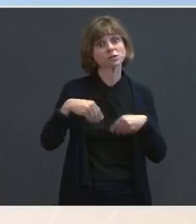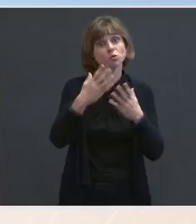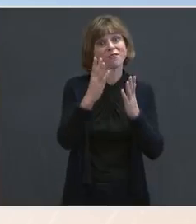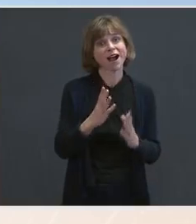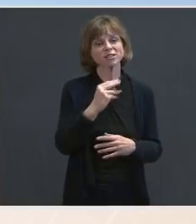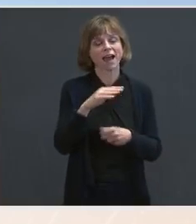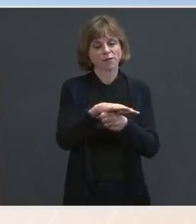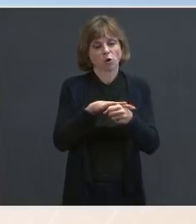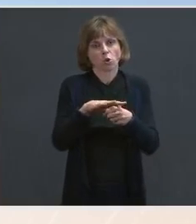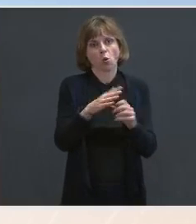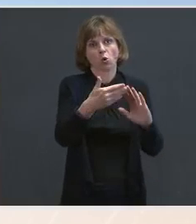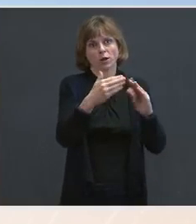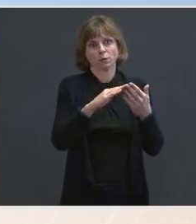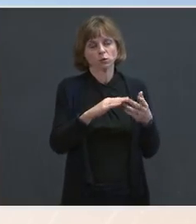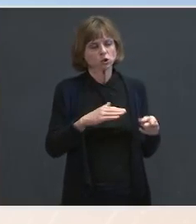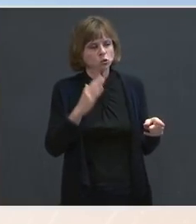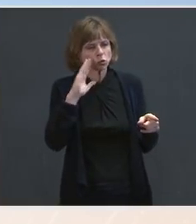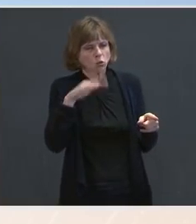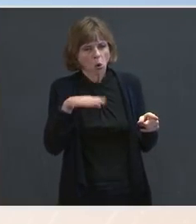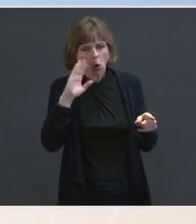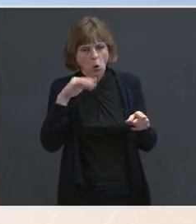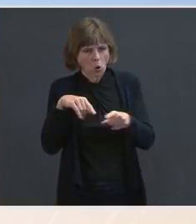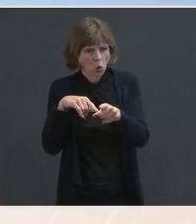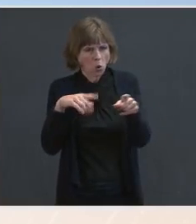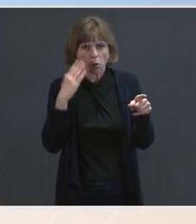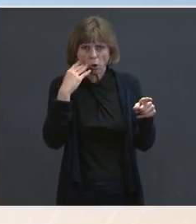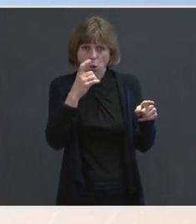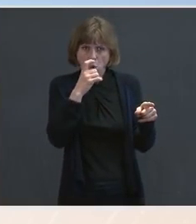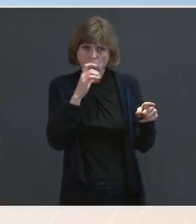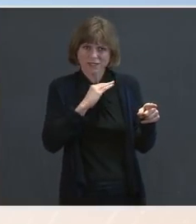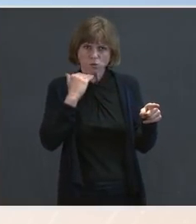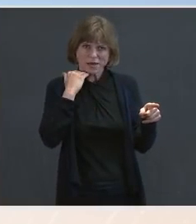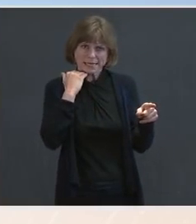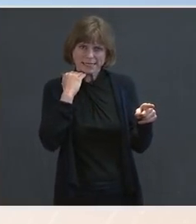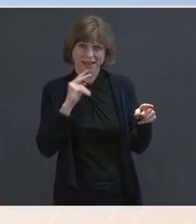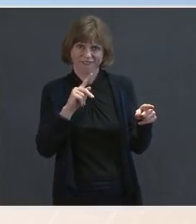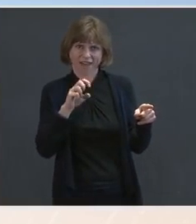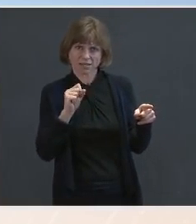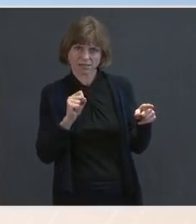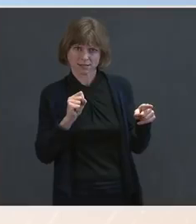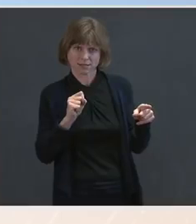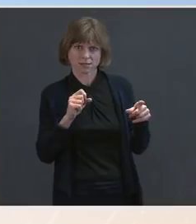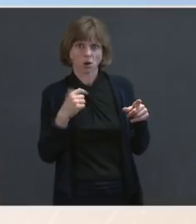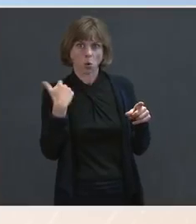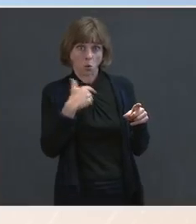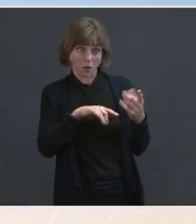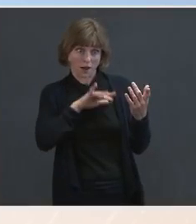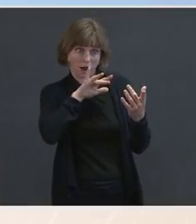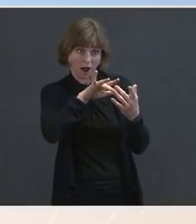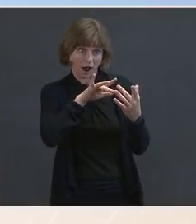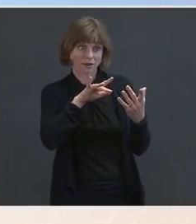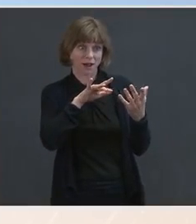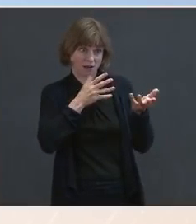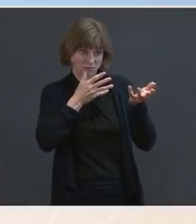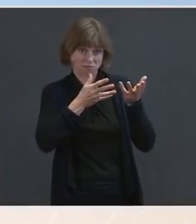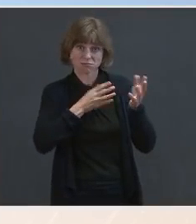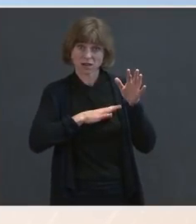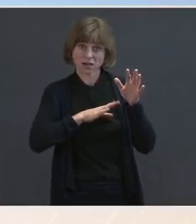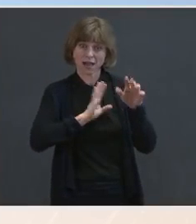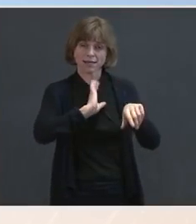that we have a good sense of at-risk vets and that we're establishing contact and ways to be in contact with